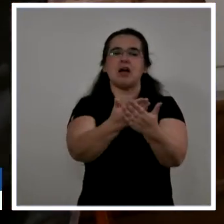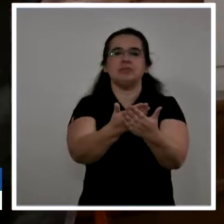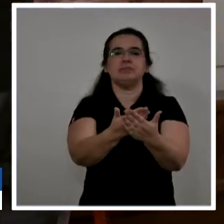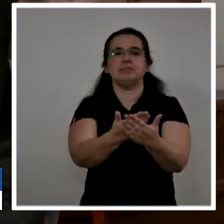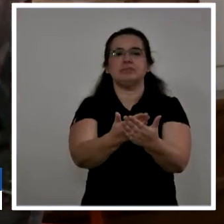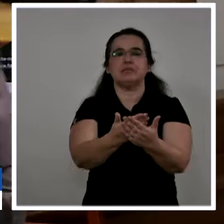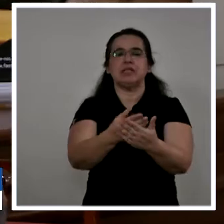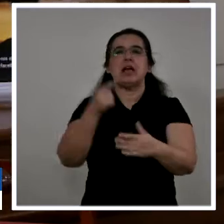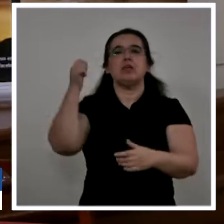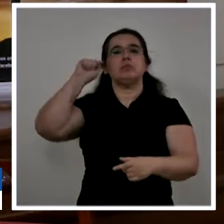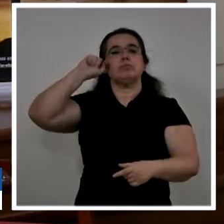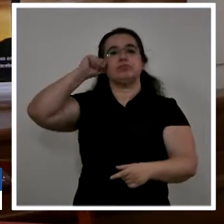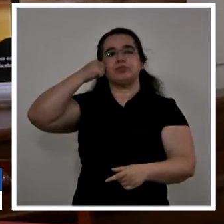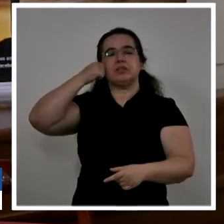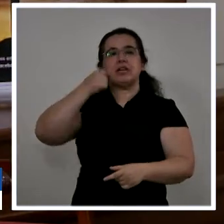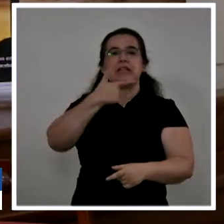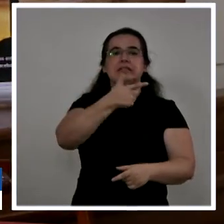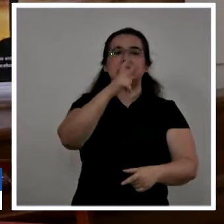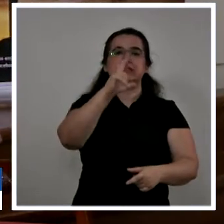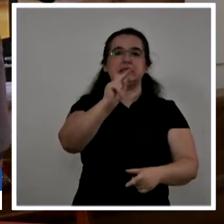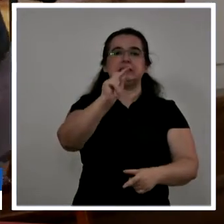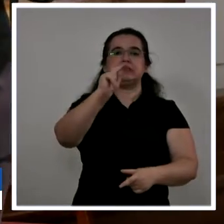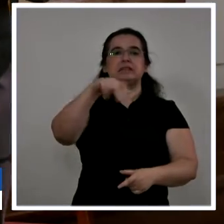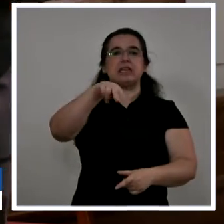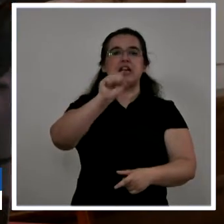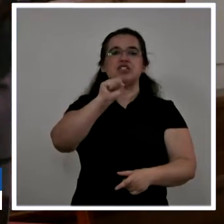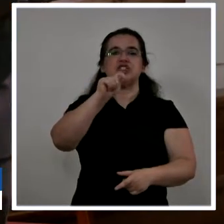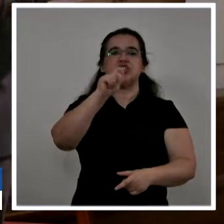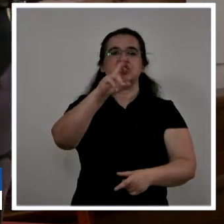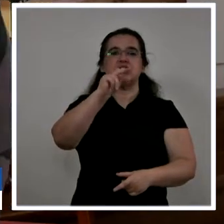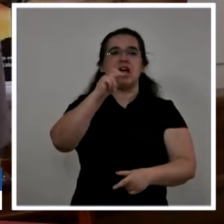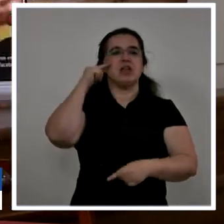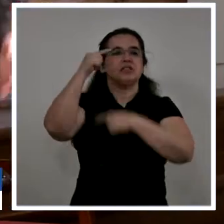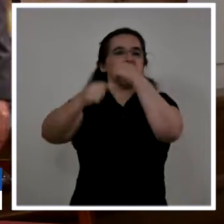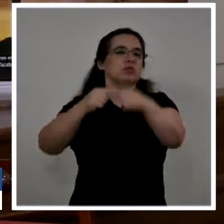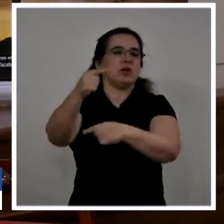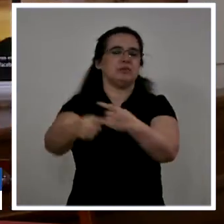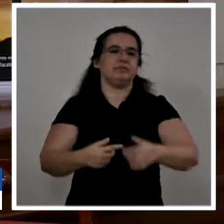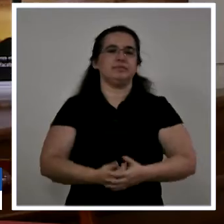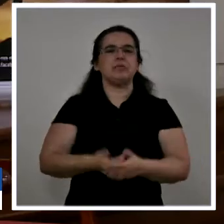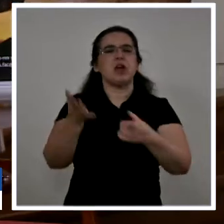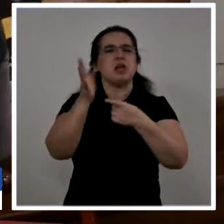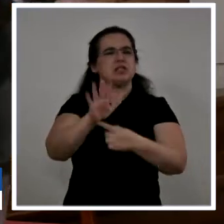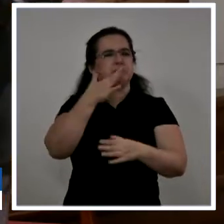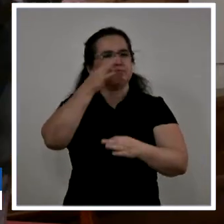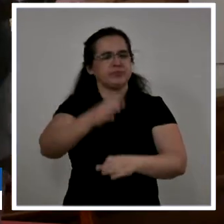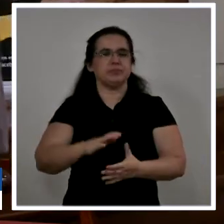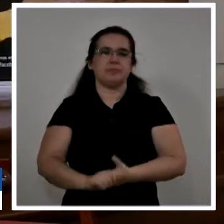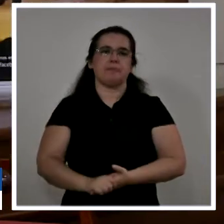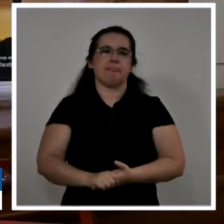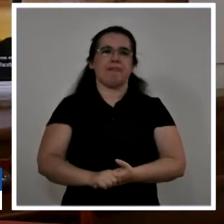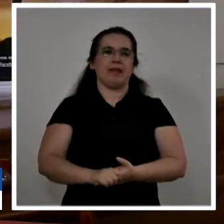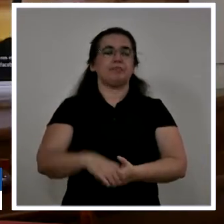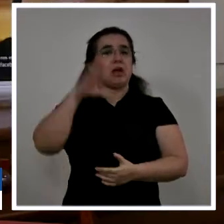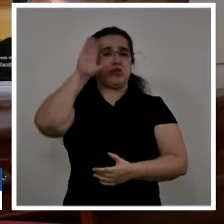de um efeito transgeneracional. Okay, let's look at a few examples of this. Vamos ver alguns exemplos concretos. Now, I don't know how it works in